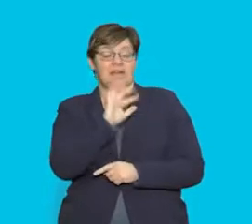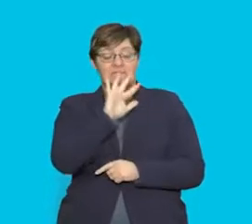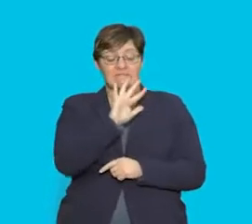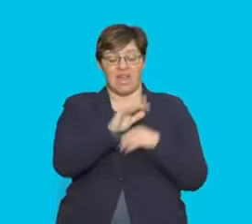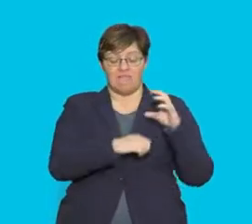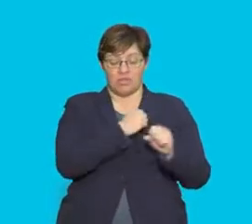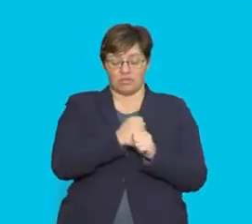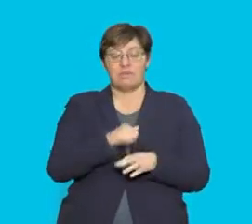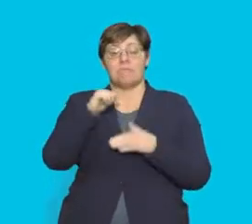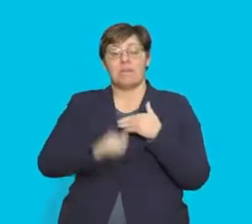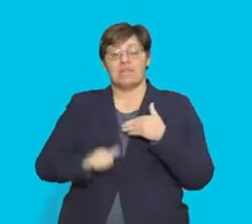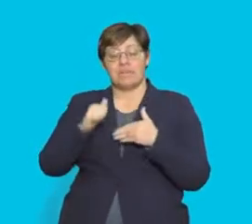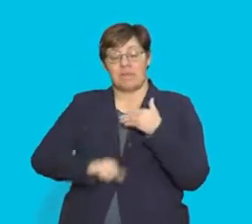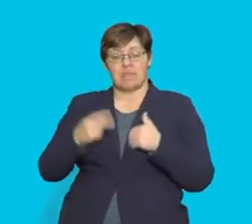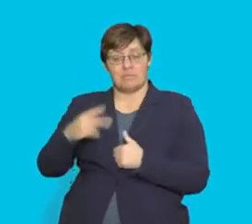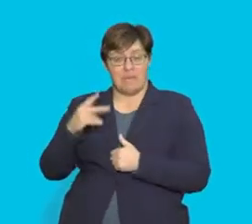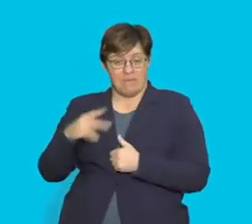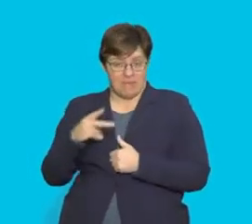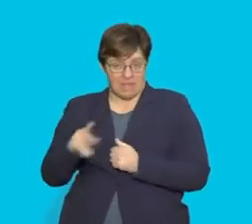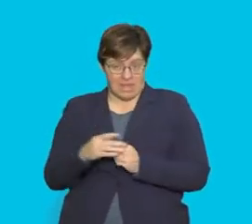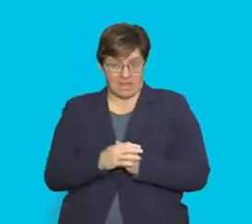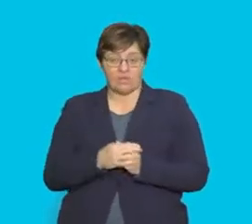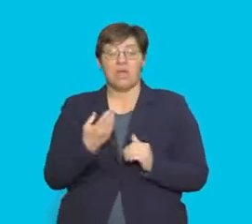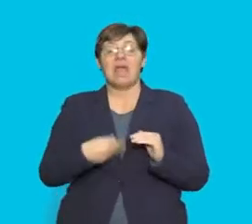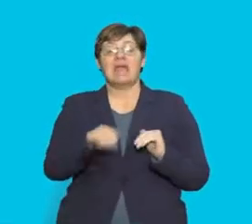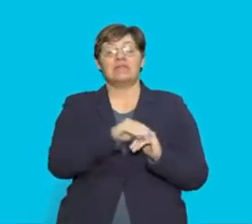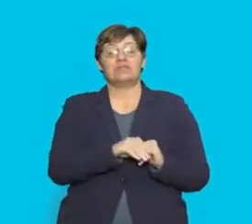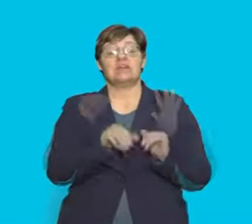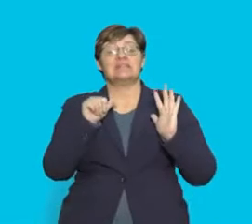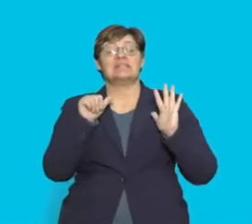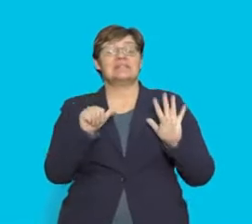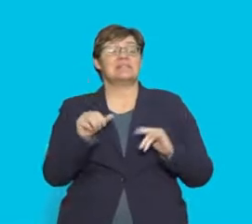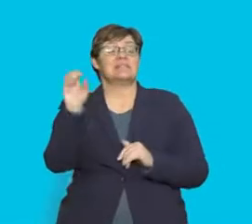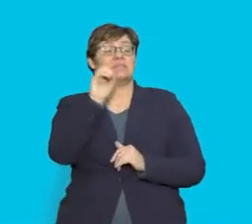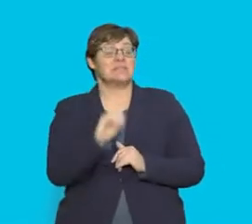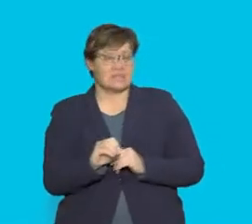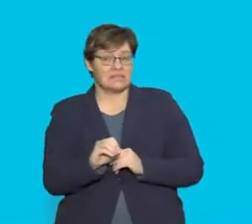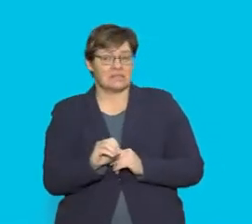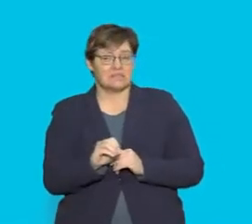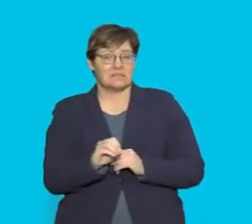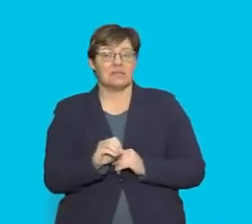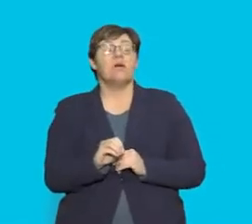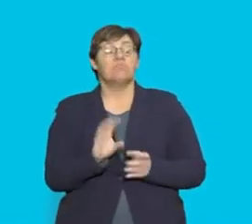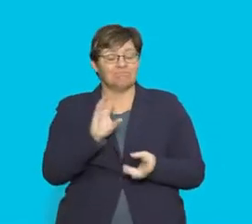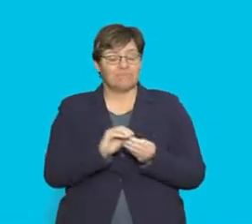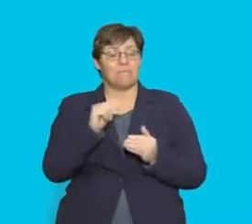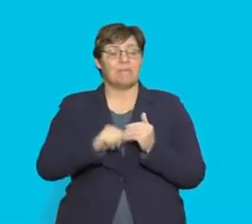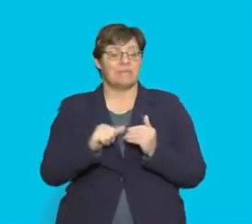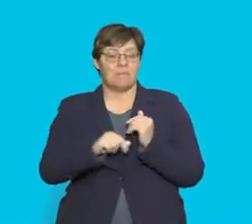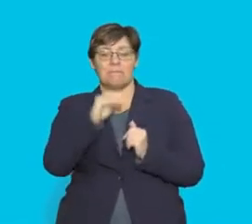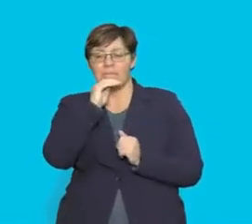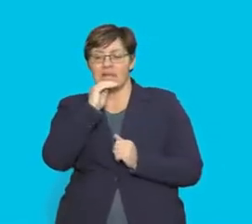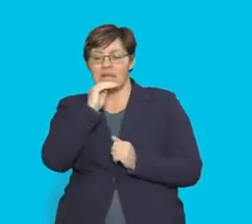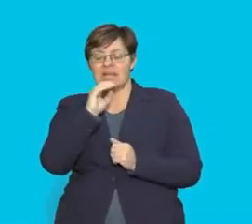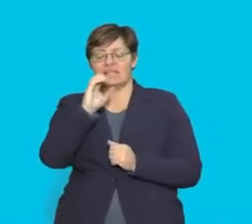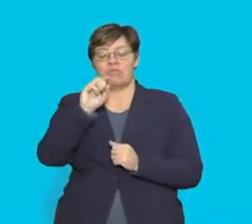on a monthly basis. And then the interest that we are given is 6% compounded monthly, which makes